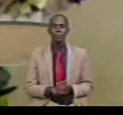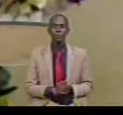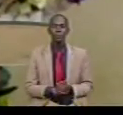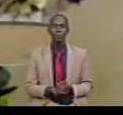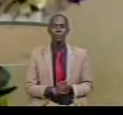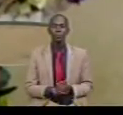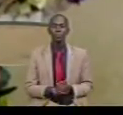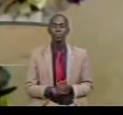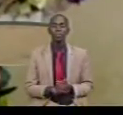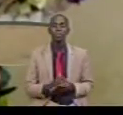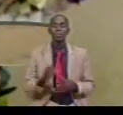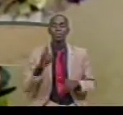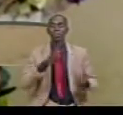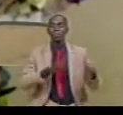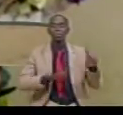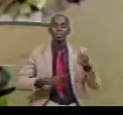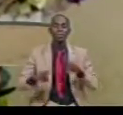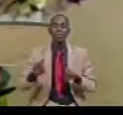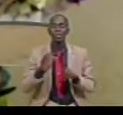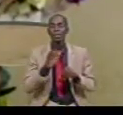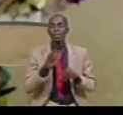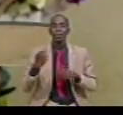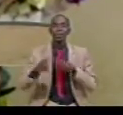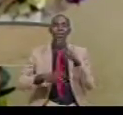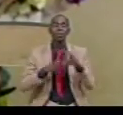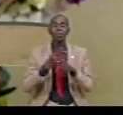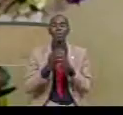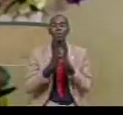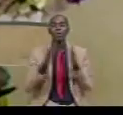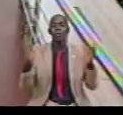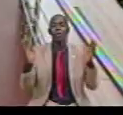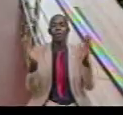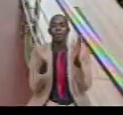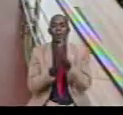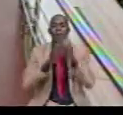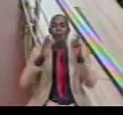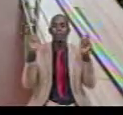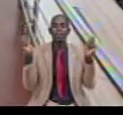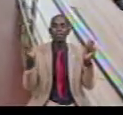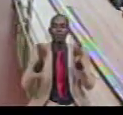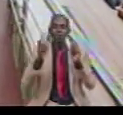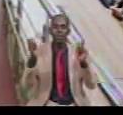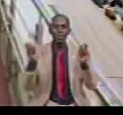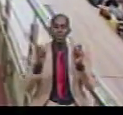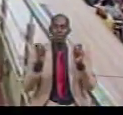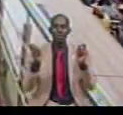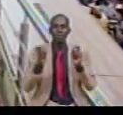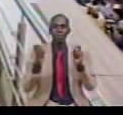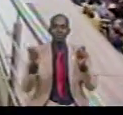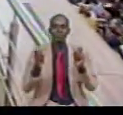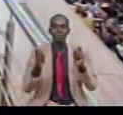Give me a global hallelujah. Praise the Lord!